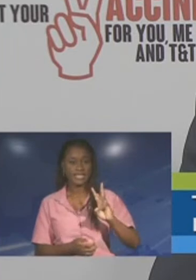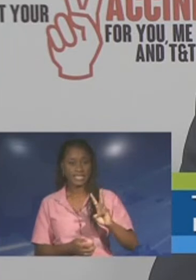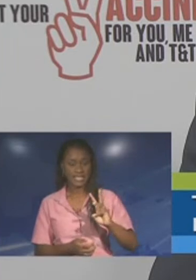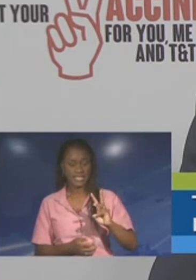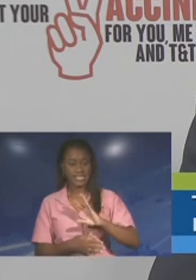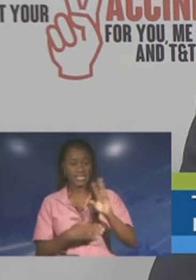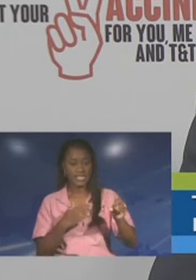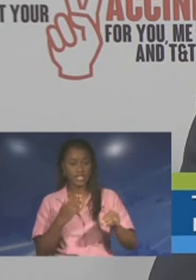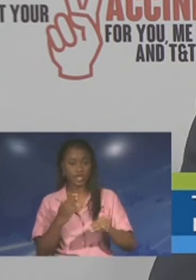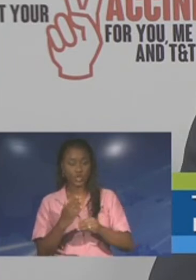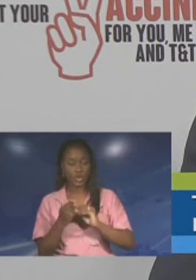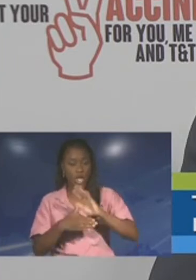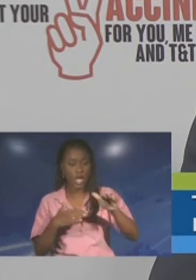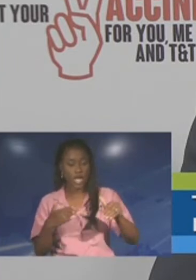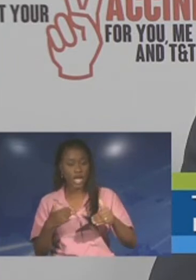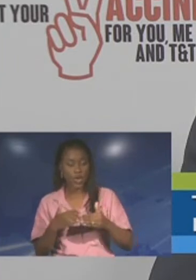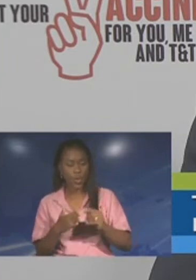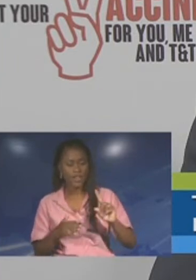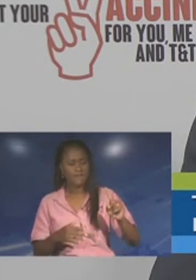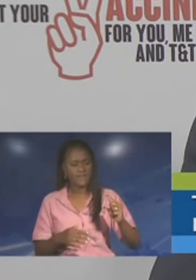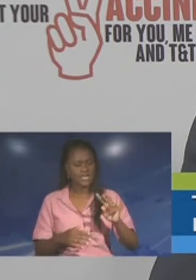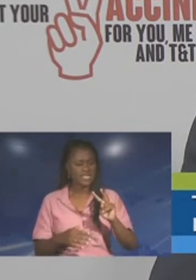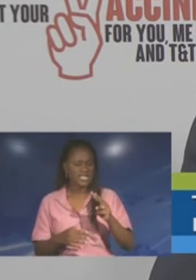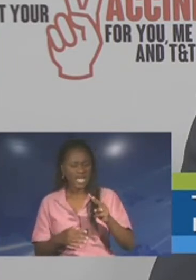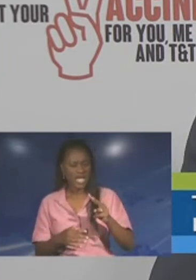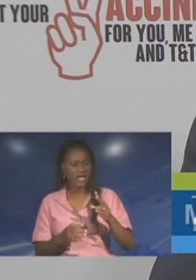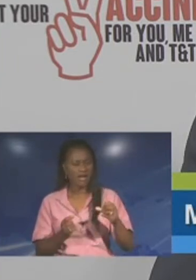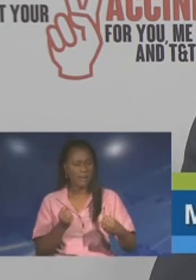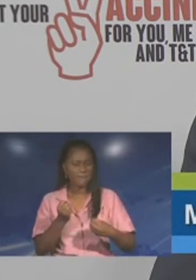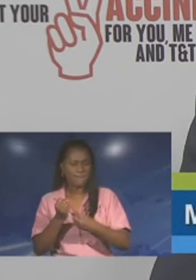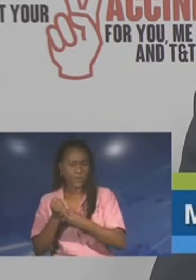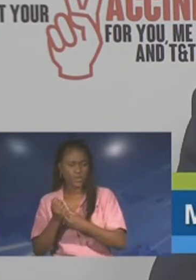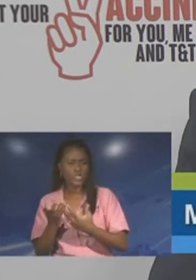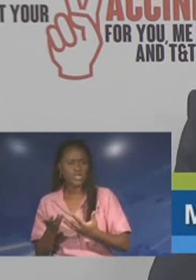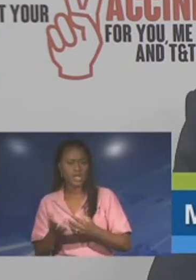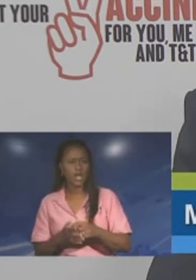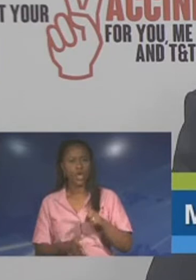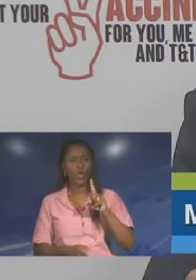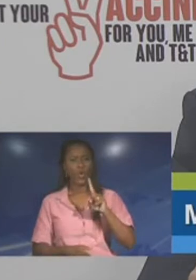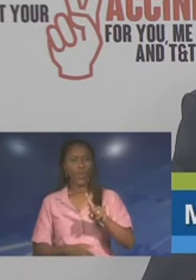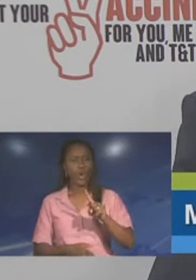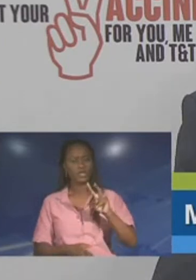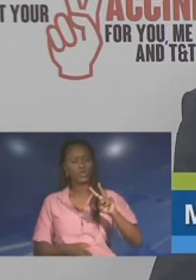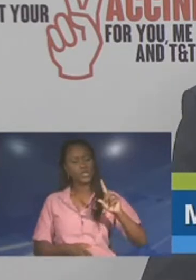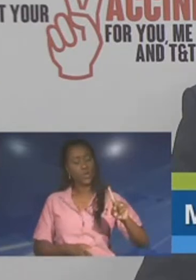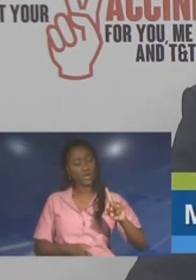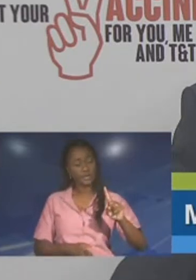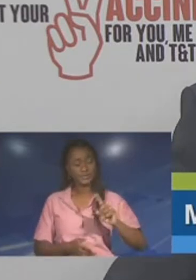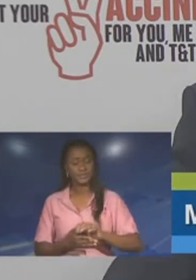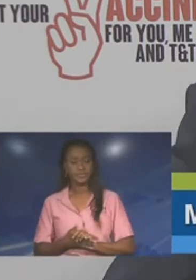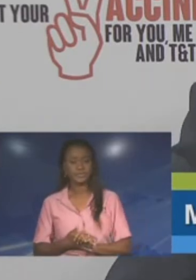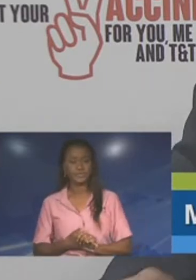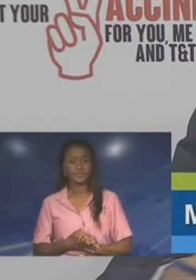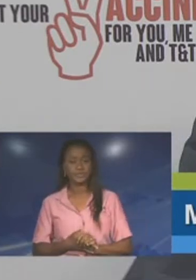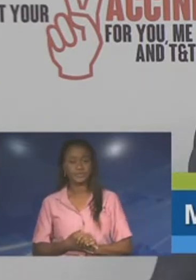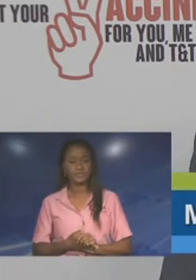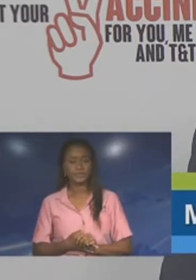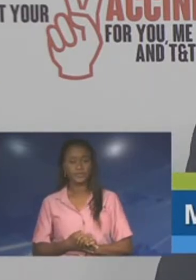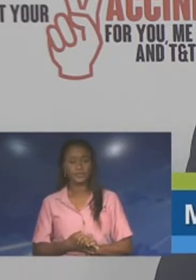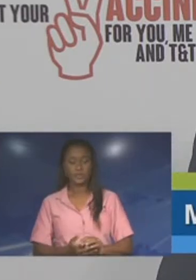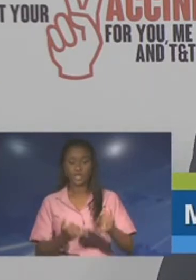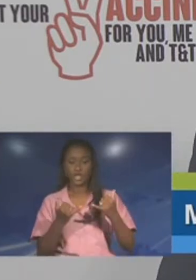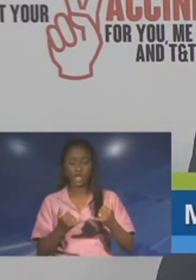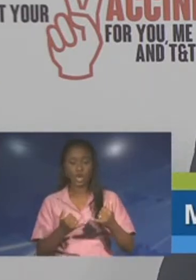the total doses in all, first doses, second, and boosters, are 121. We have